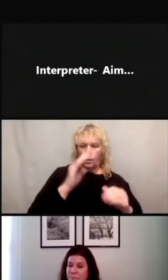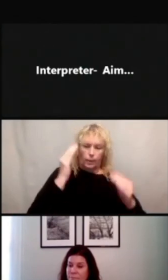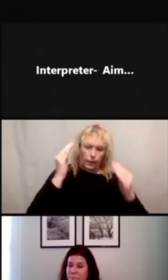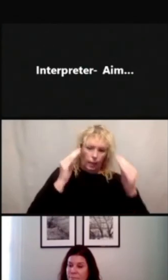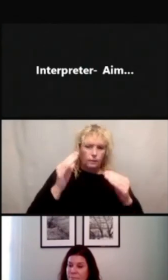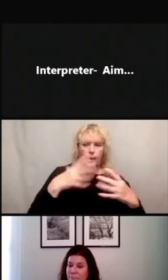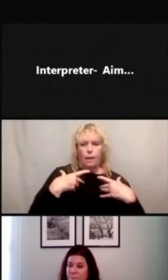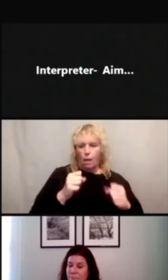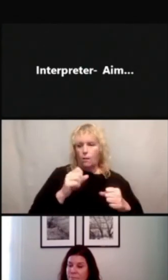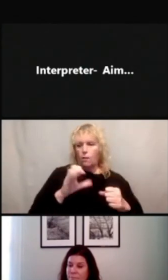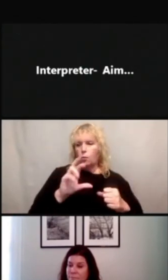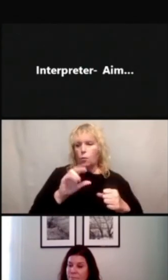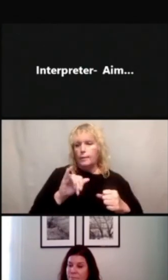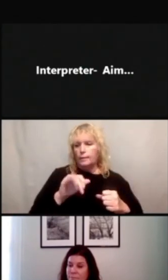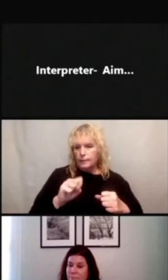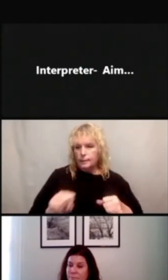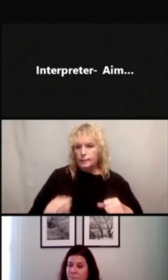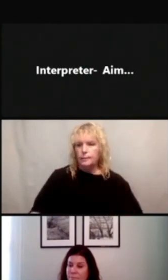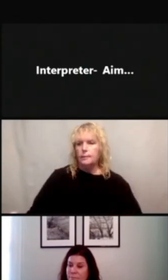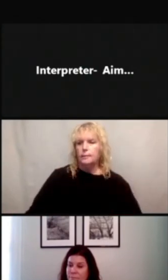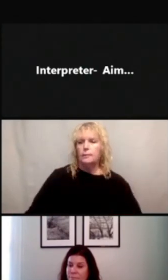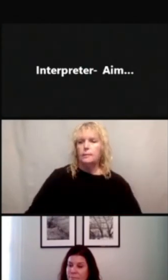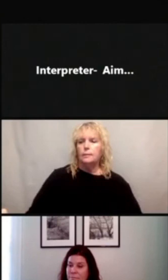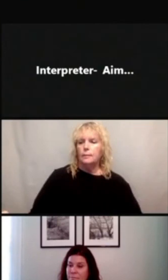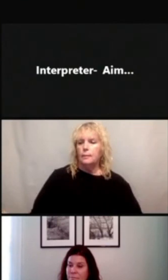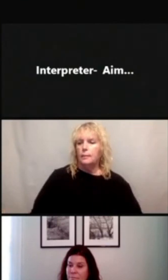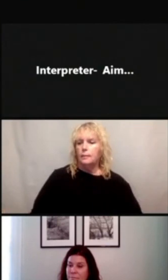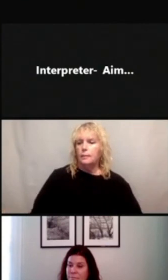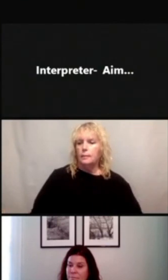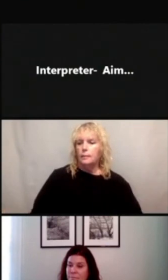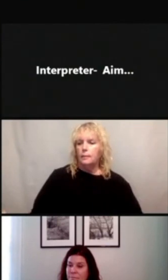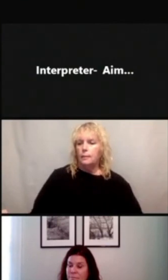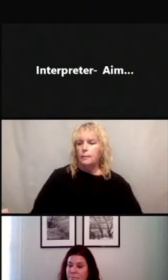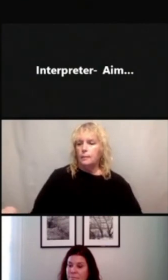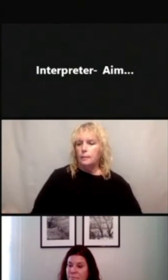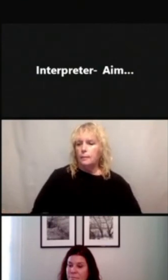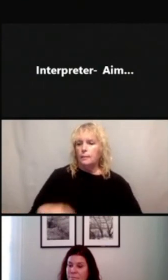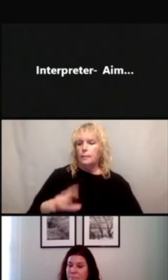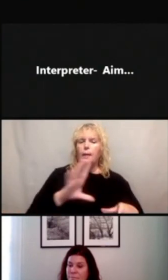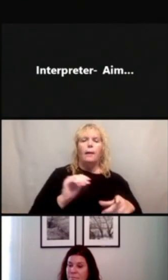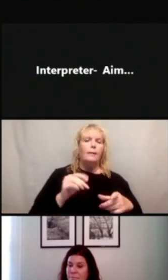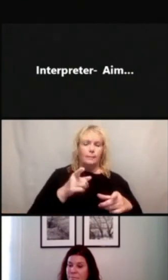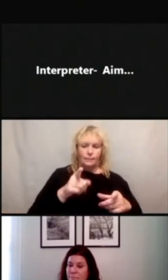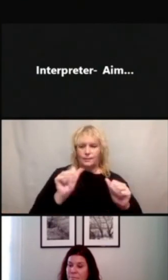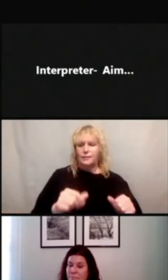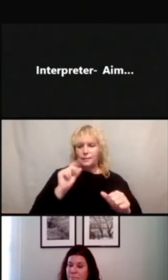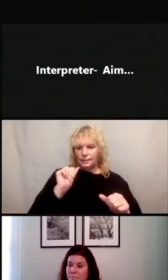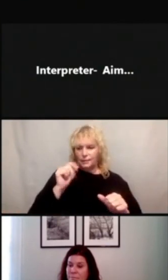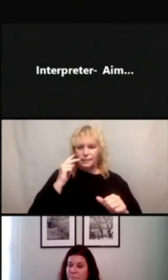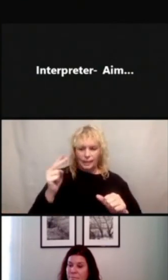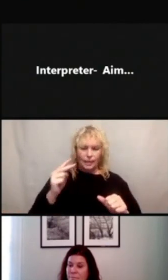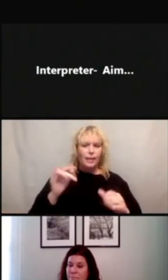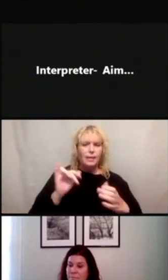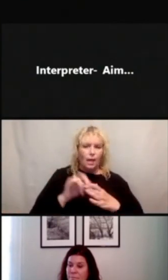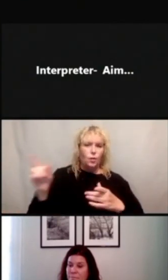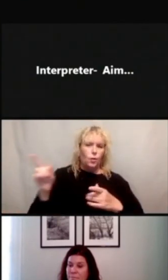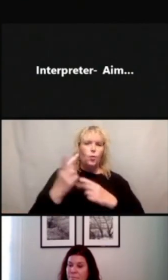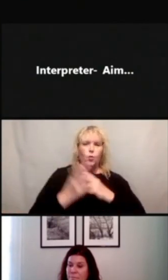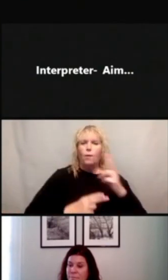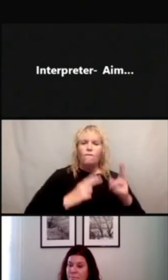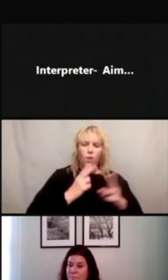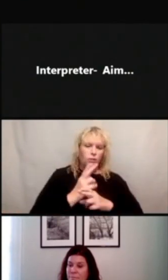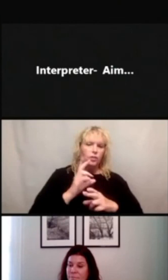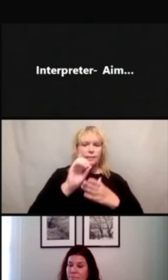have skills challenges, so that you can really make sure that if you take sort of a universal design approach where you're really trying